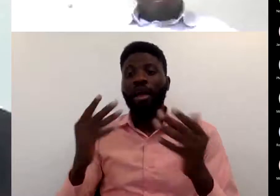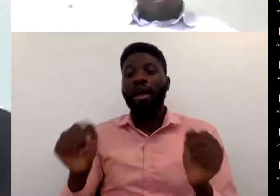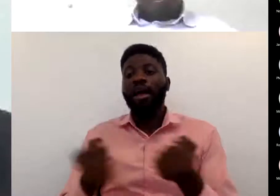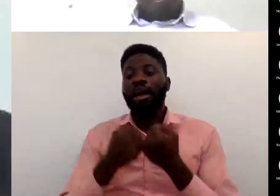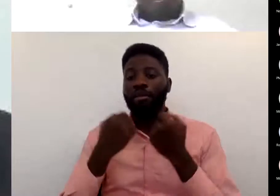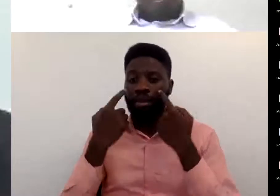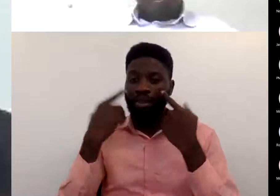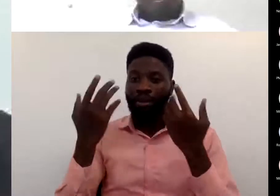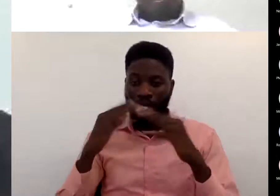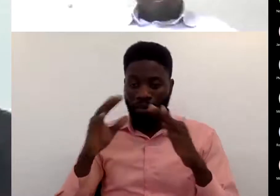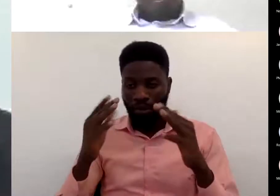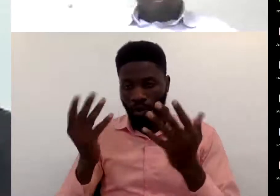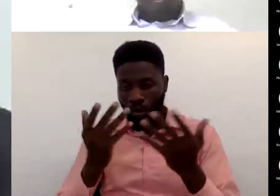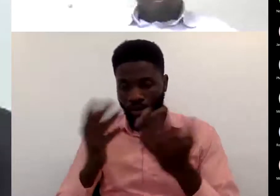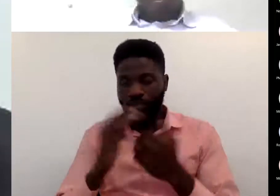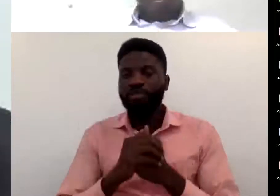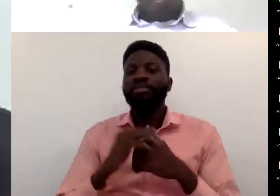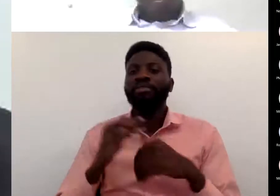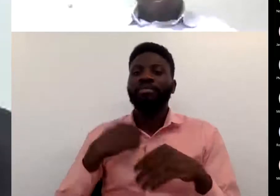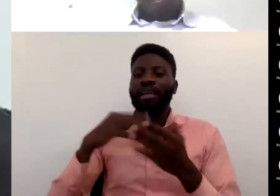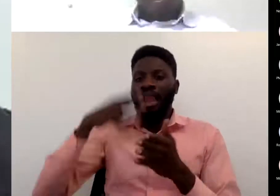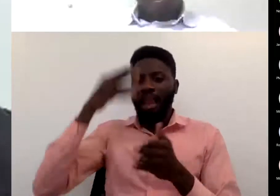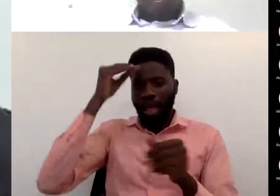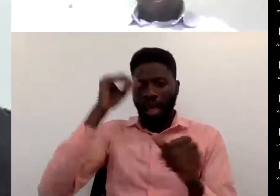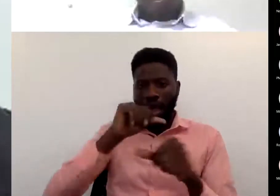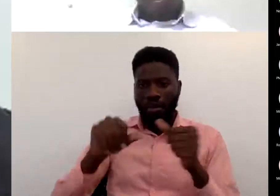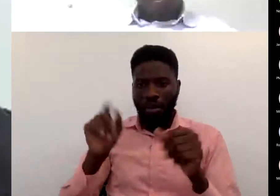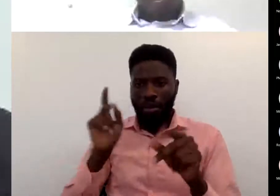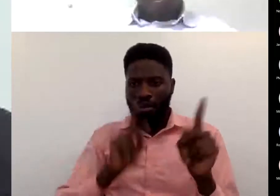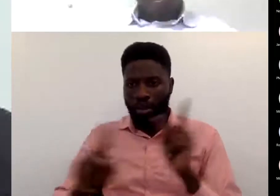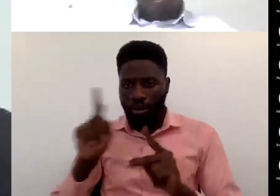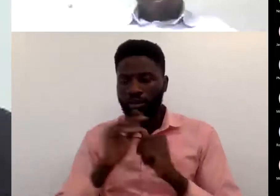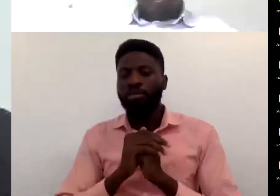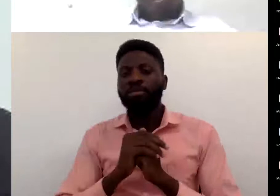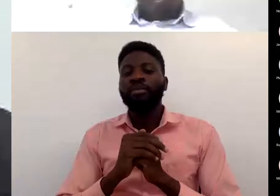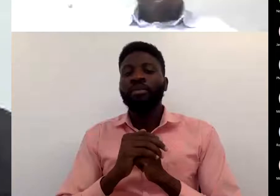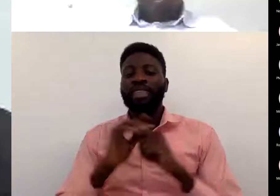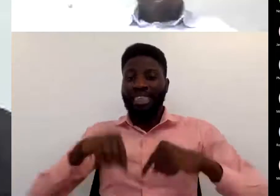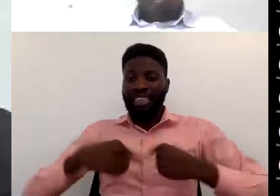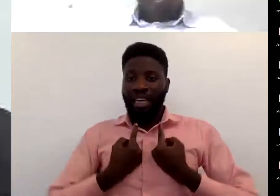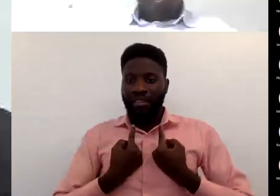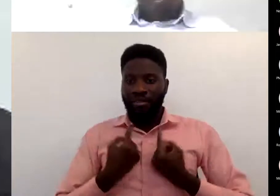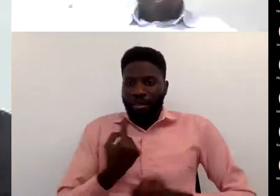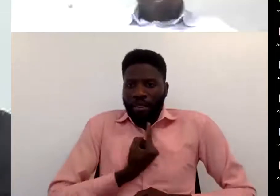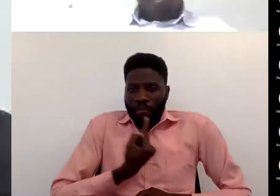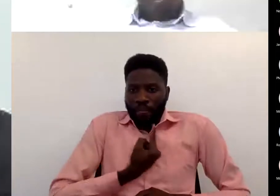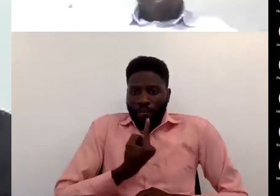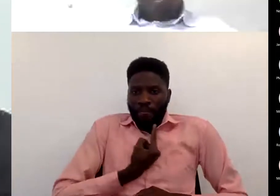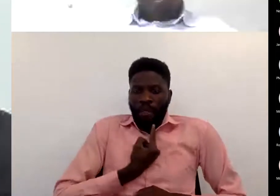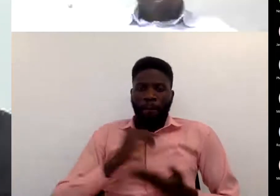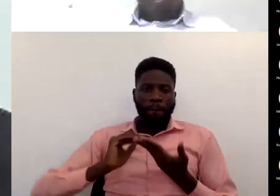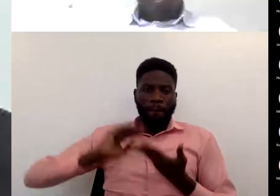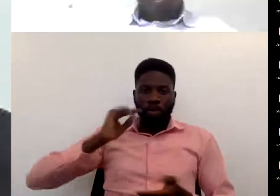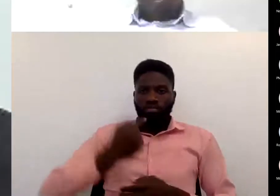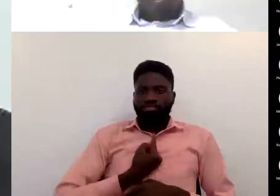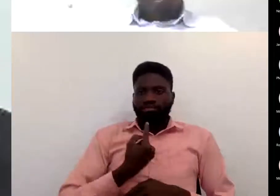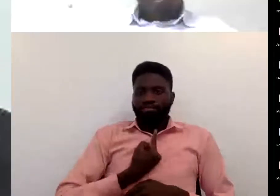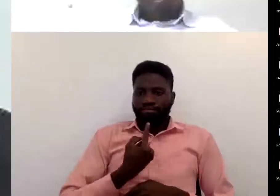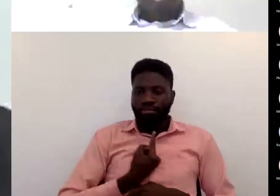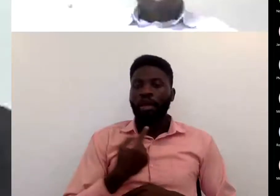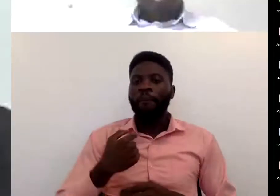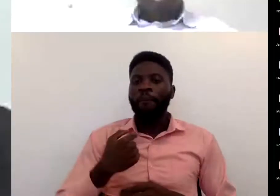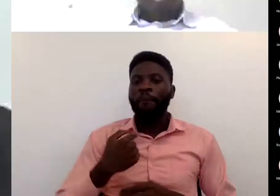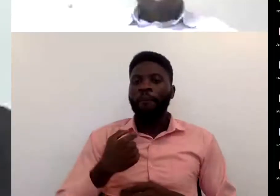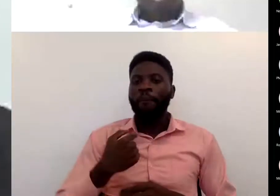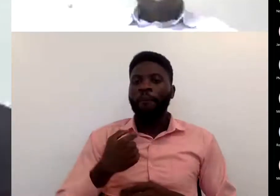just learning about people. Personally, I am an introvert, so I would, typically